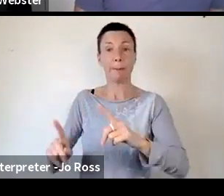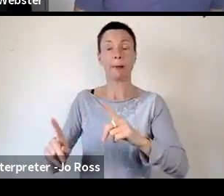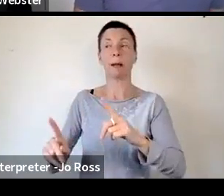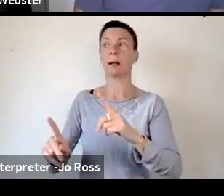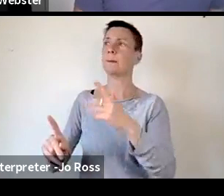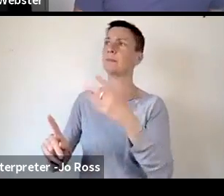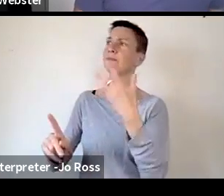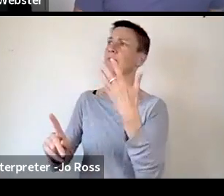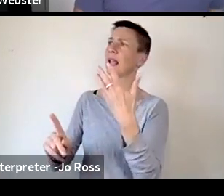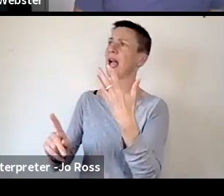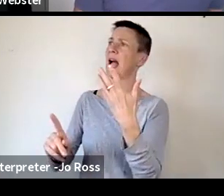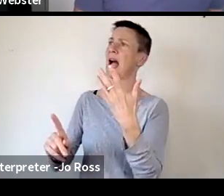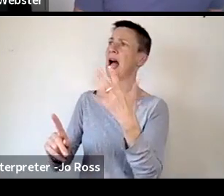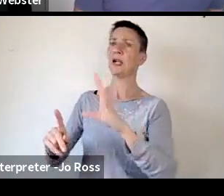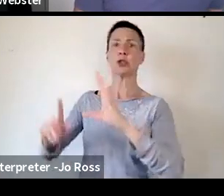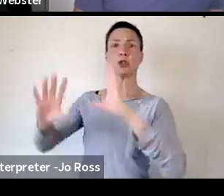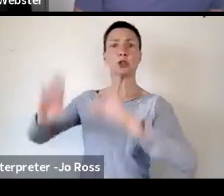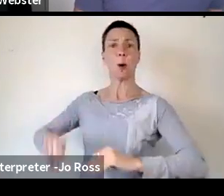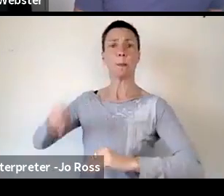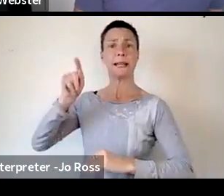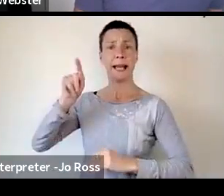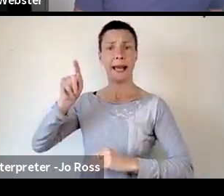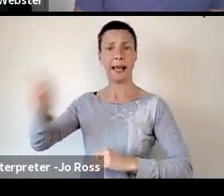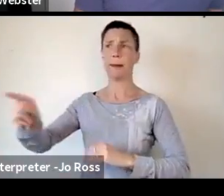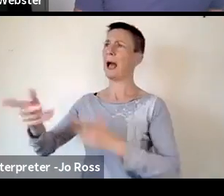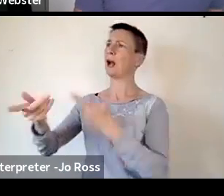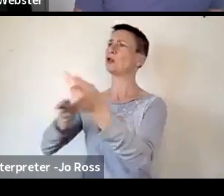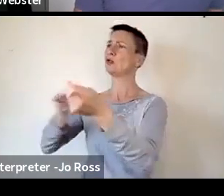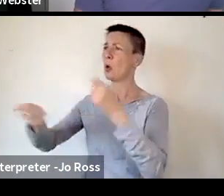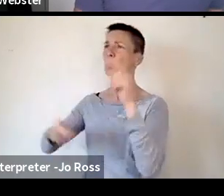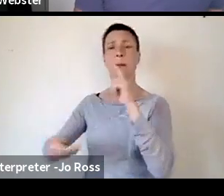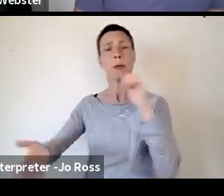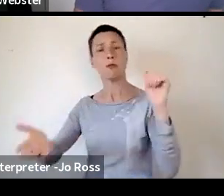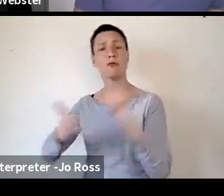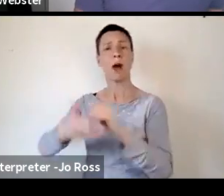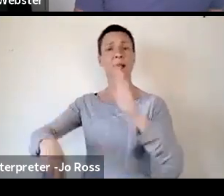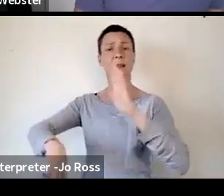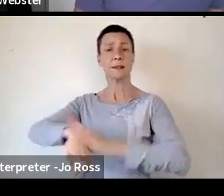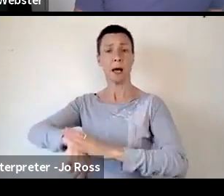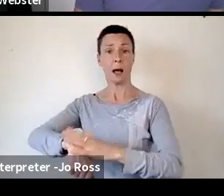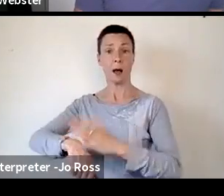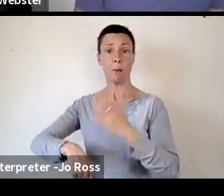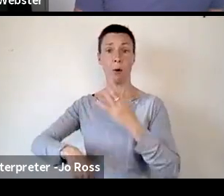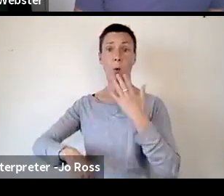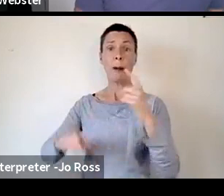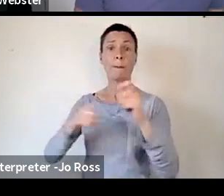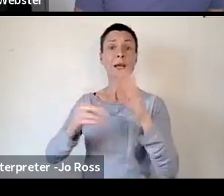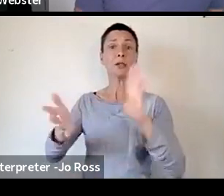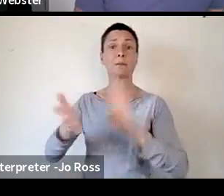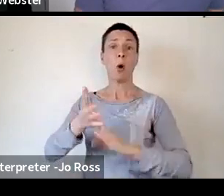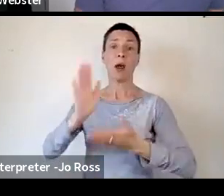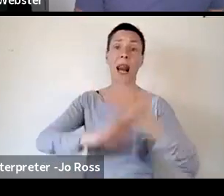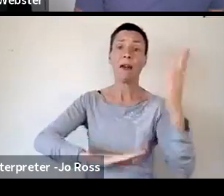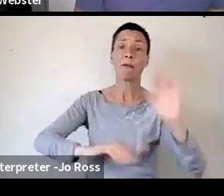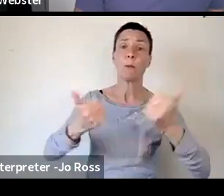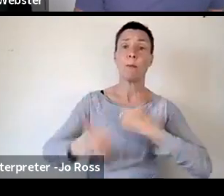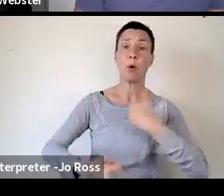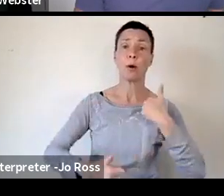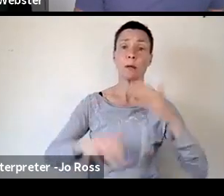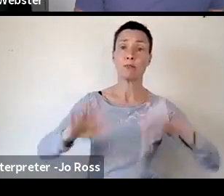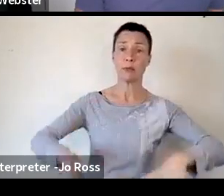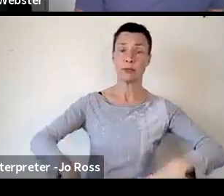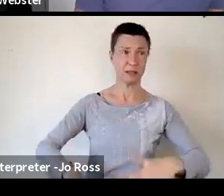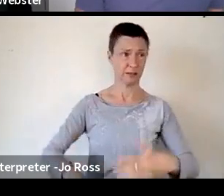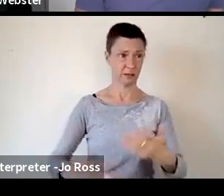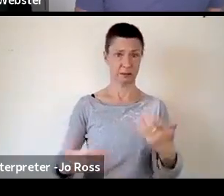had stopped him and controlled him at the right time, when Piers Morgan left Good Morning Britain, it wiped